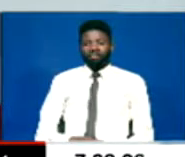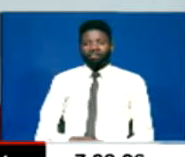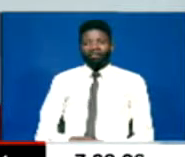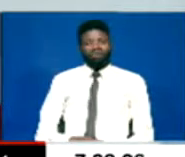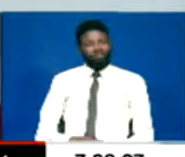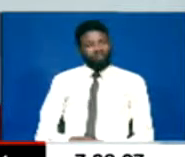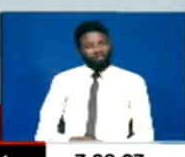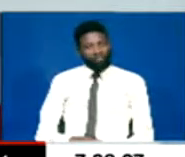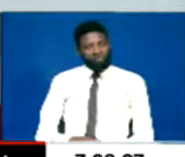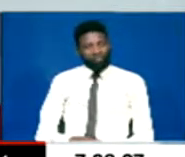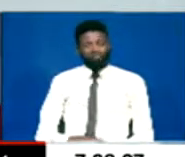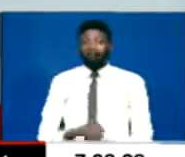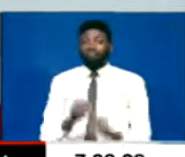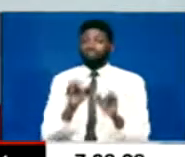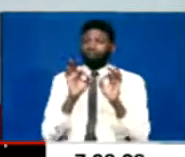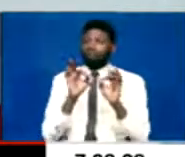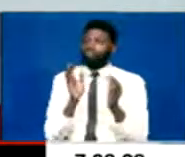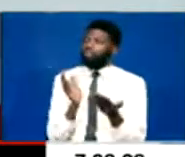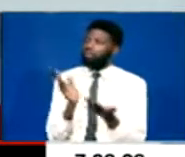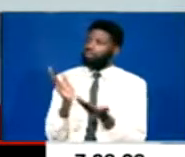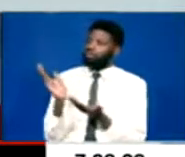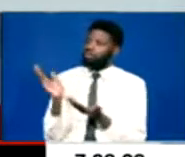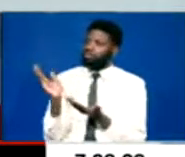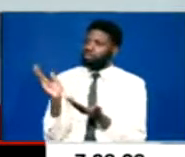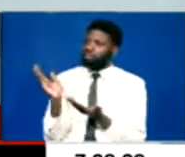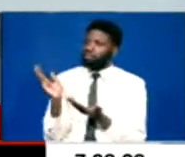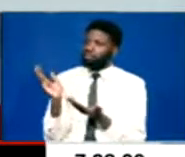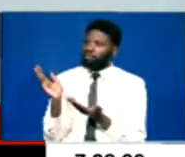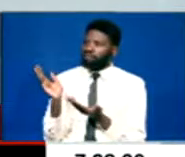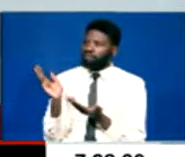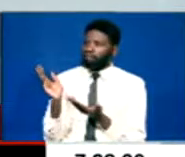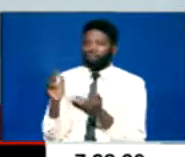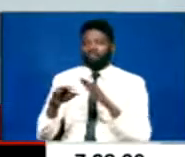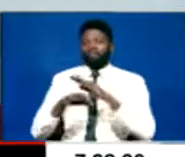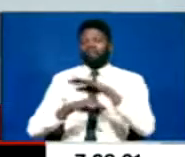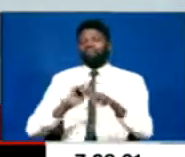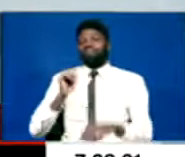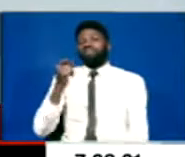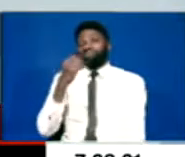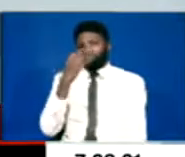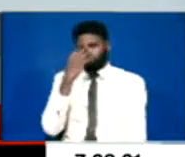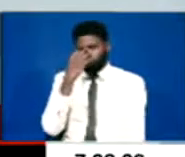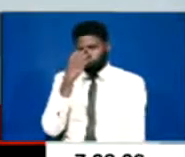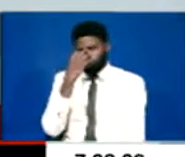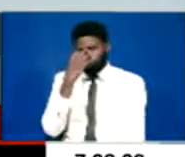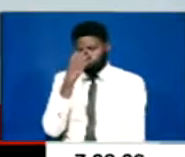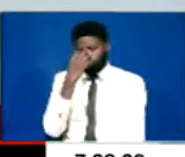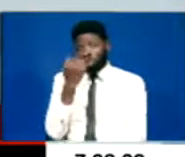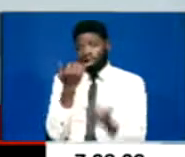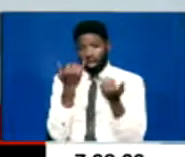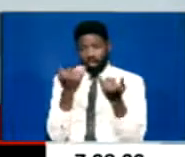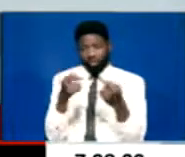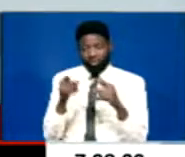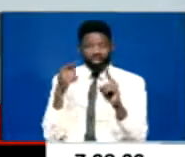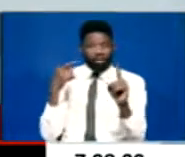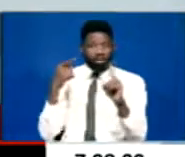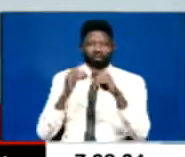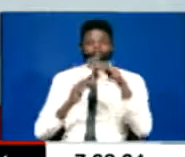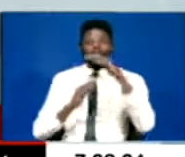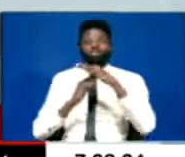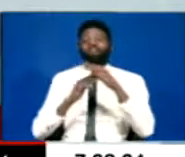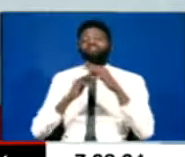Very well, that was the profile of Deputy President William Ruto, who is now going for the top seat for the first